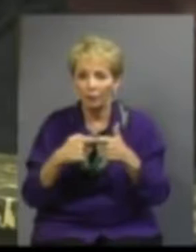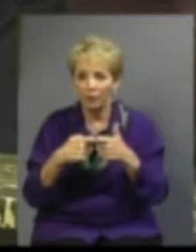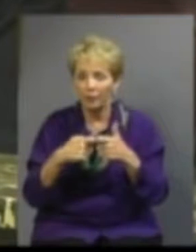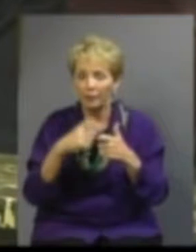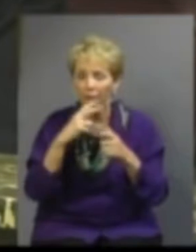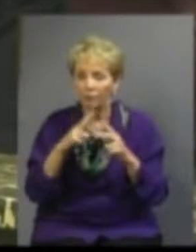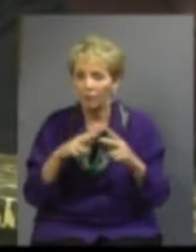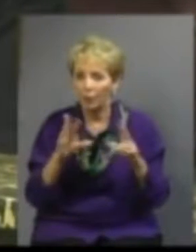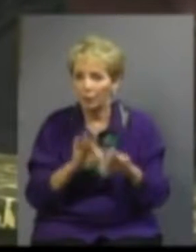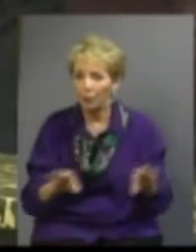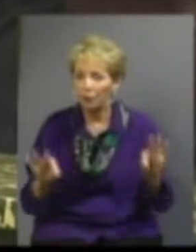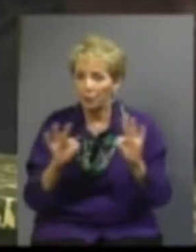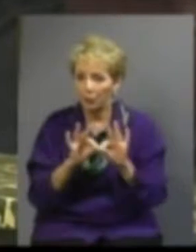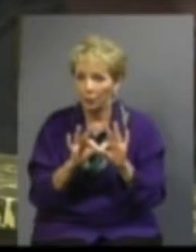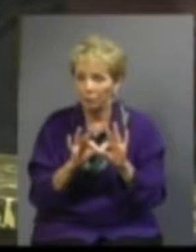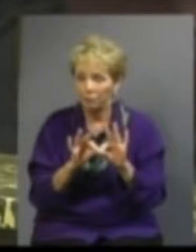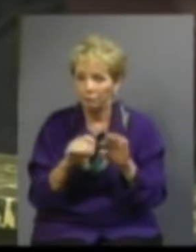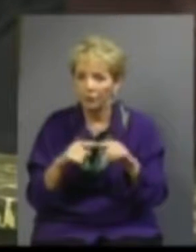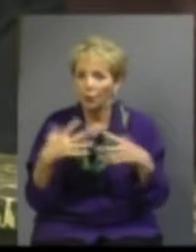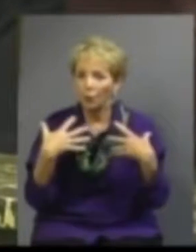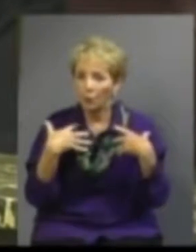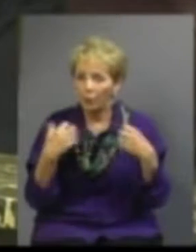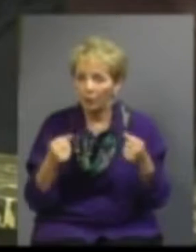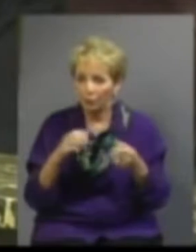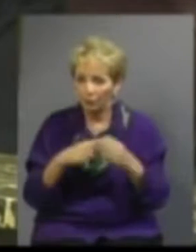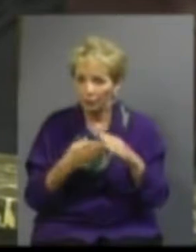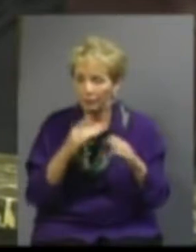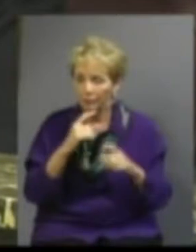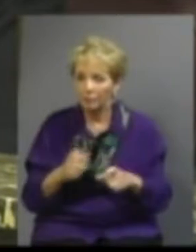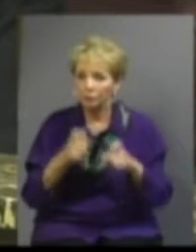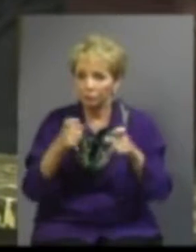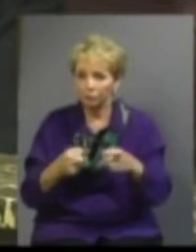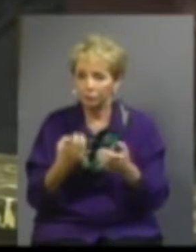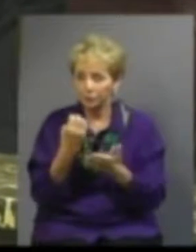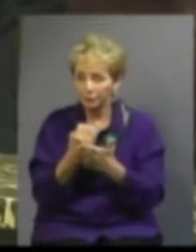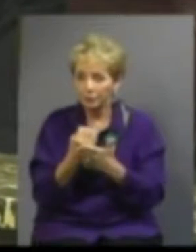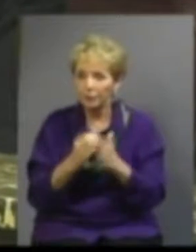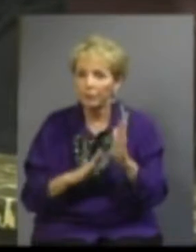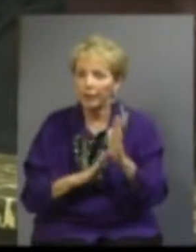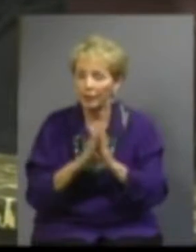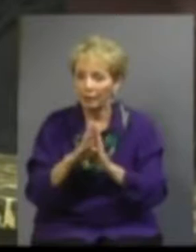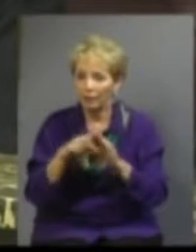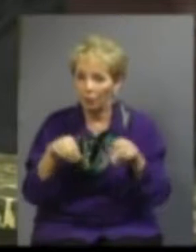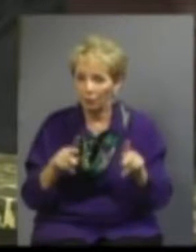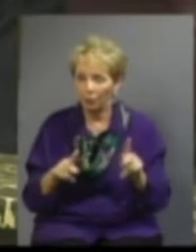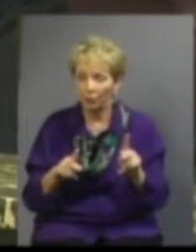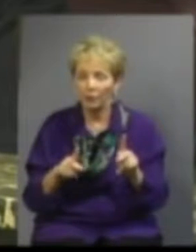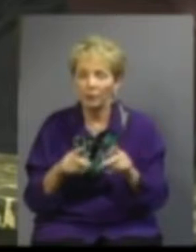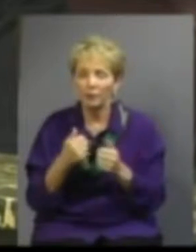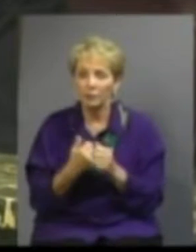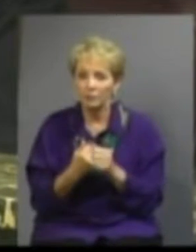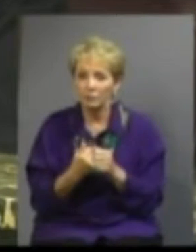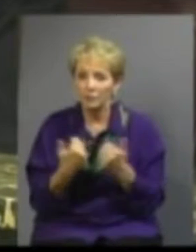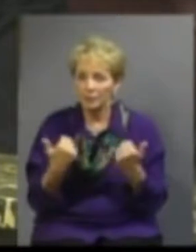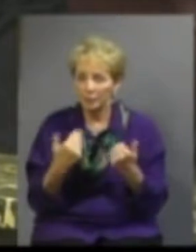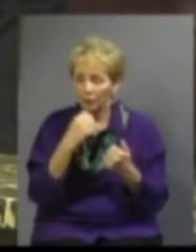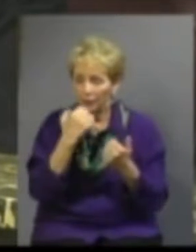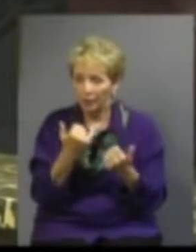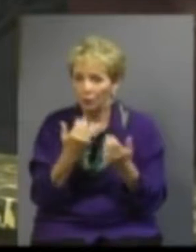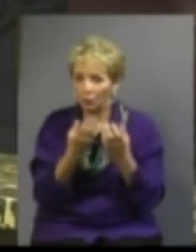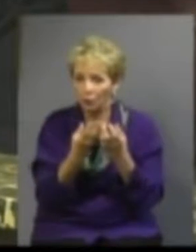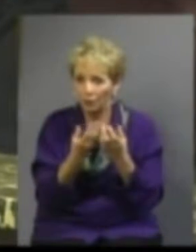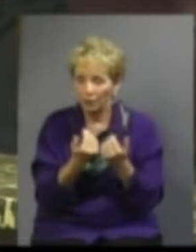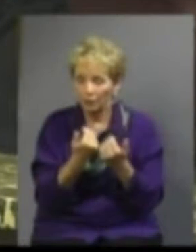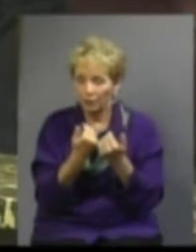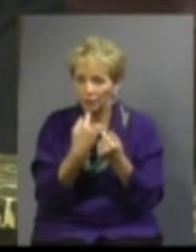community asset that contribute to the well-being of the community and provide economic development opportunities, and now therefore be it resolved